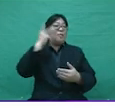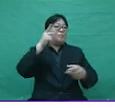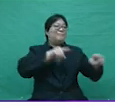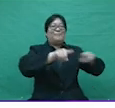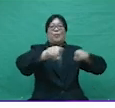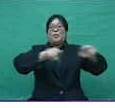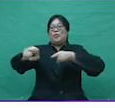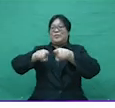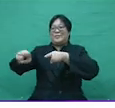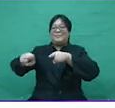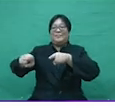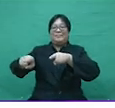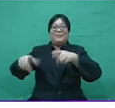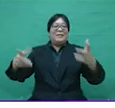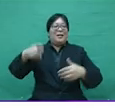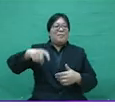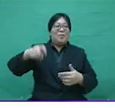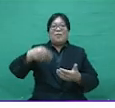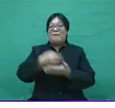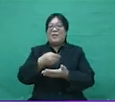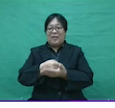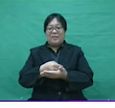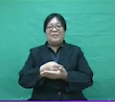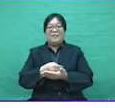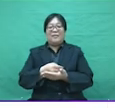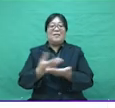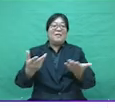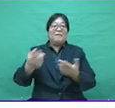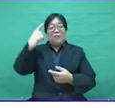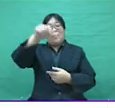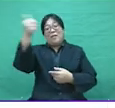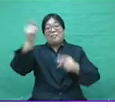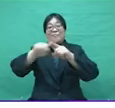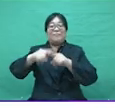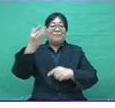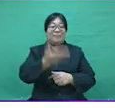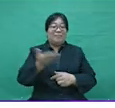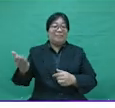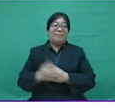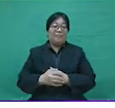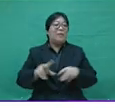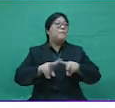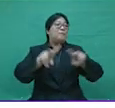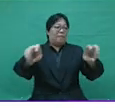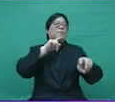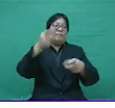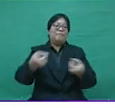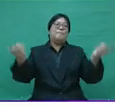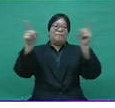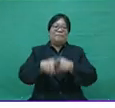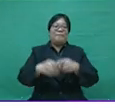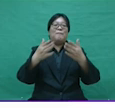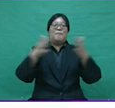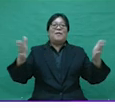a competition between the need for the finances for other things. The pandemic has